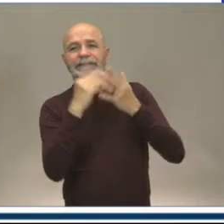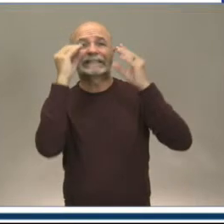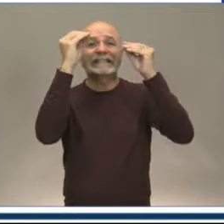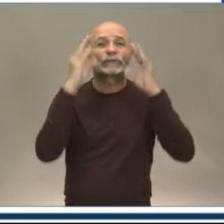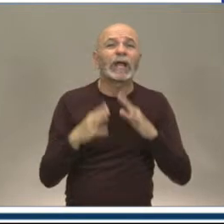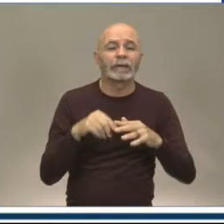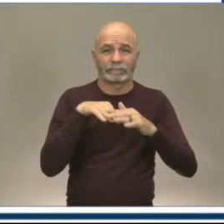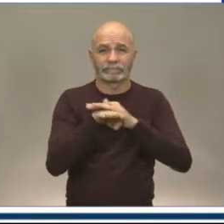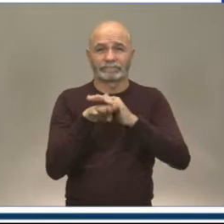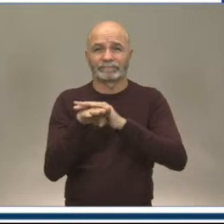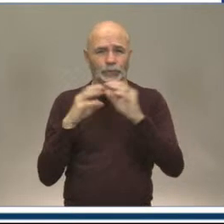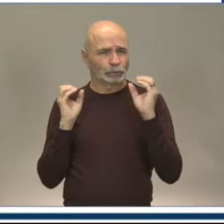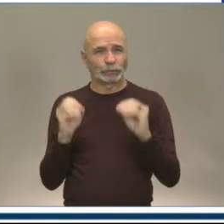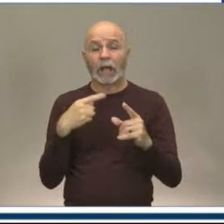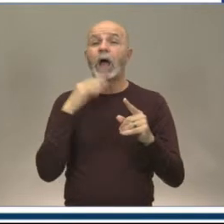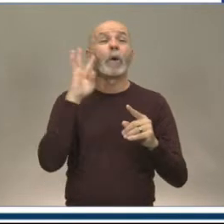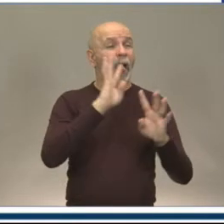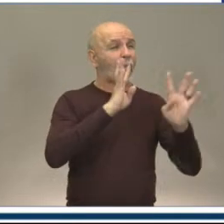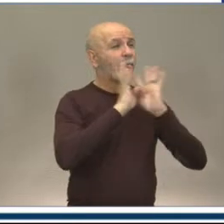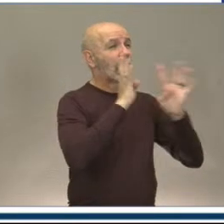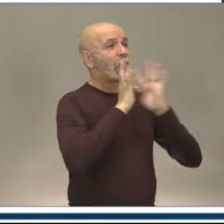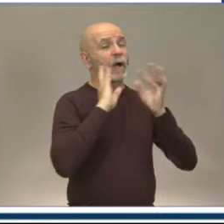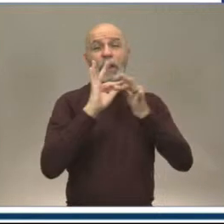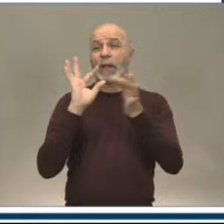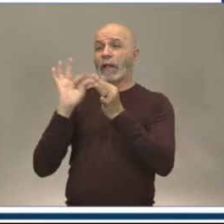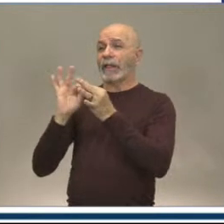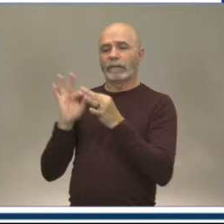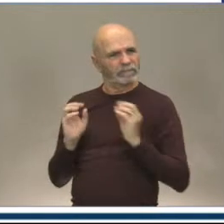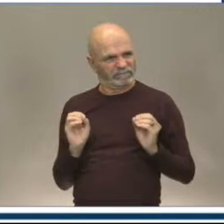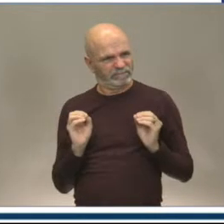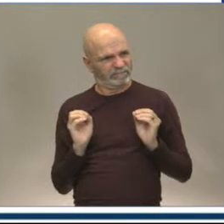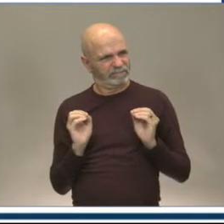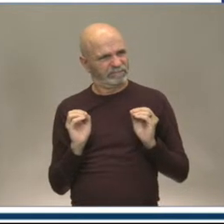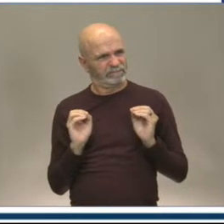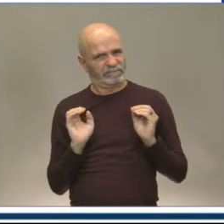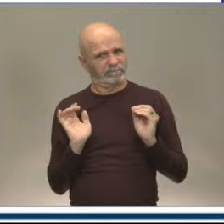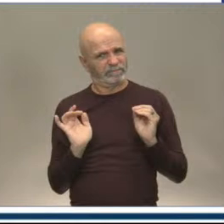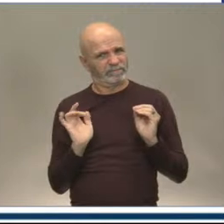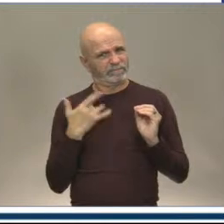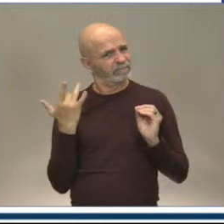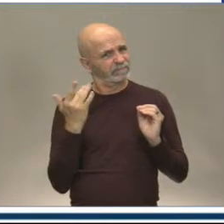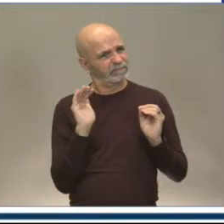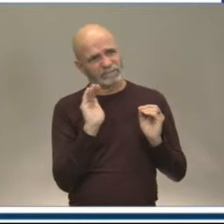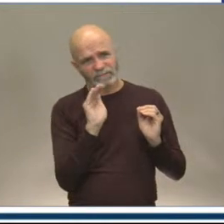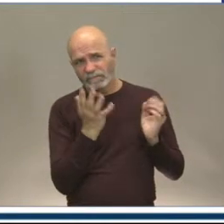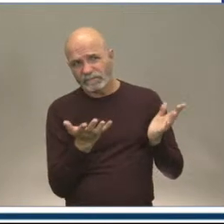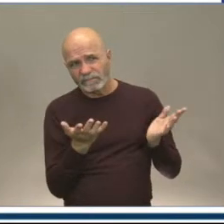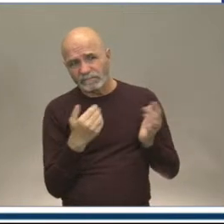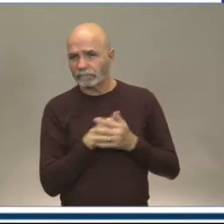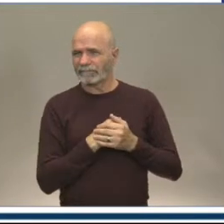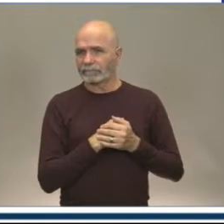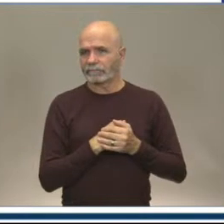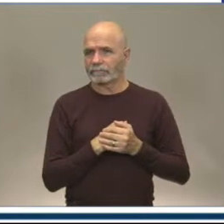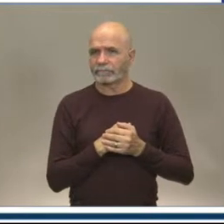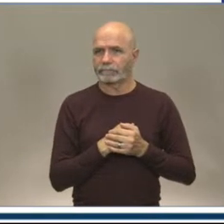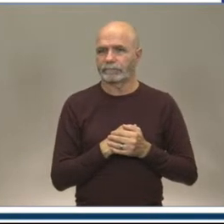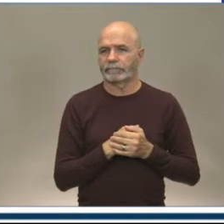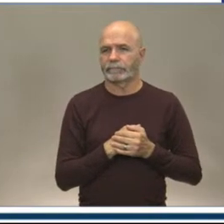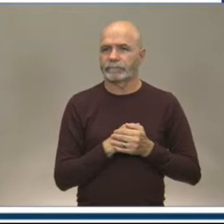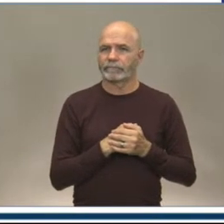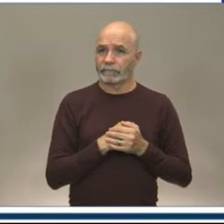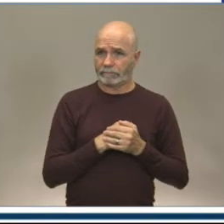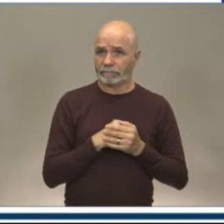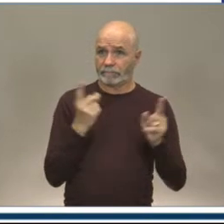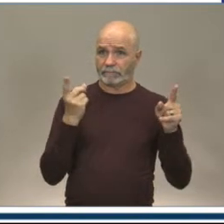doing to ensure campus safety back in August. What are your thoughts on this? So it's the first I've heard of